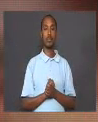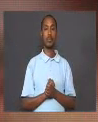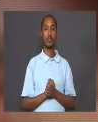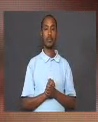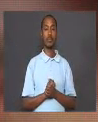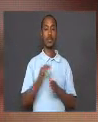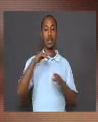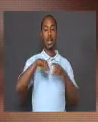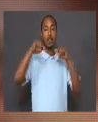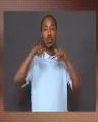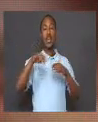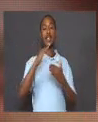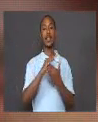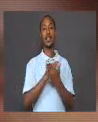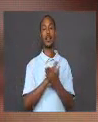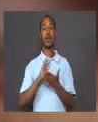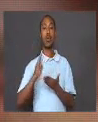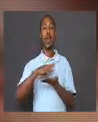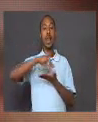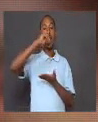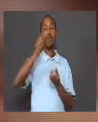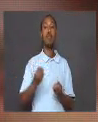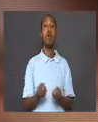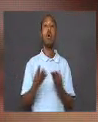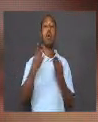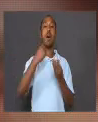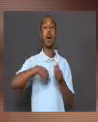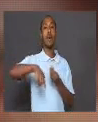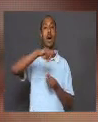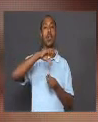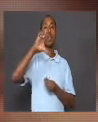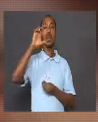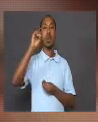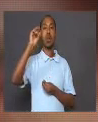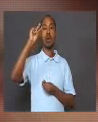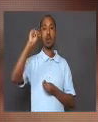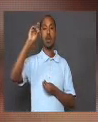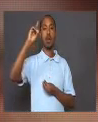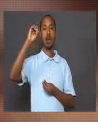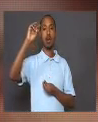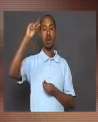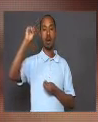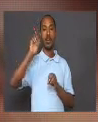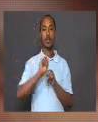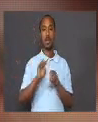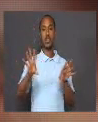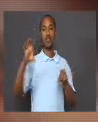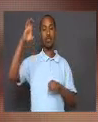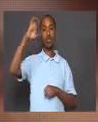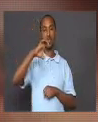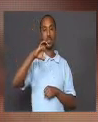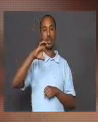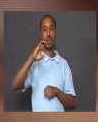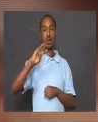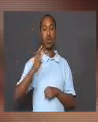In today's lesson, we will learn more about London dispersion forces. We